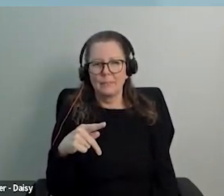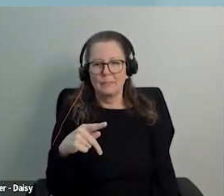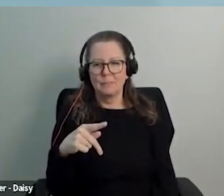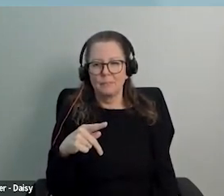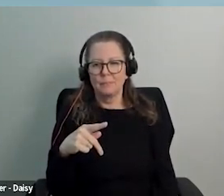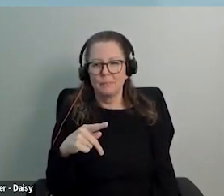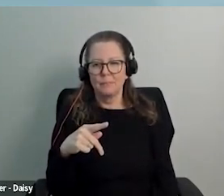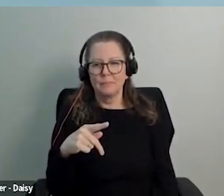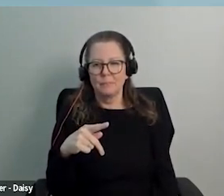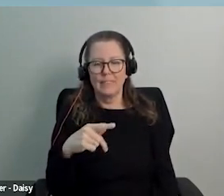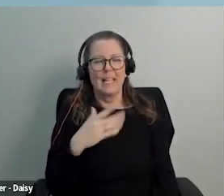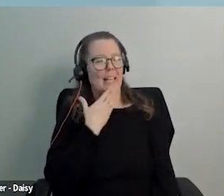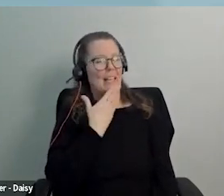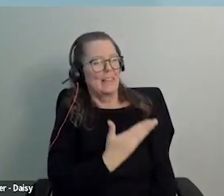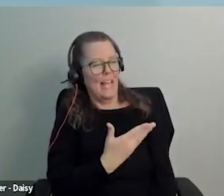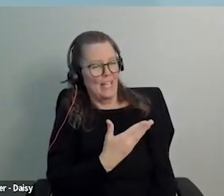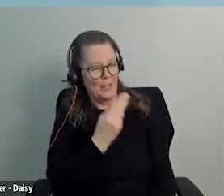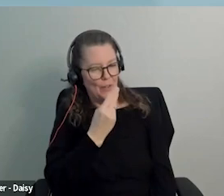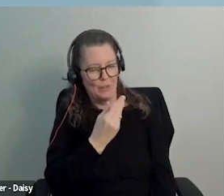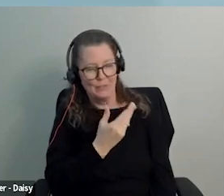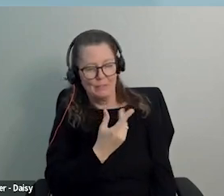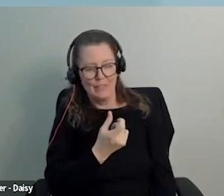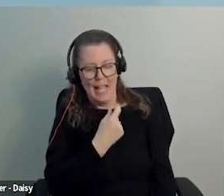advice and I didn't follow it. So thank you for calling me out on that.